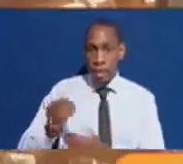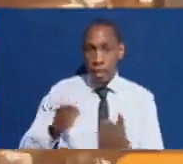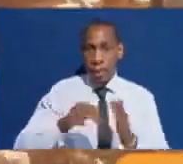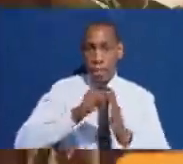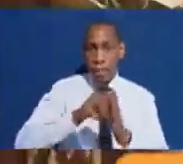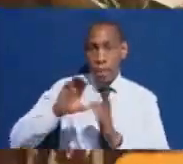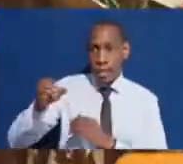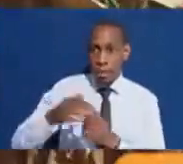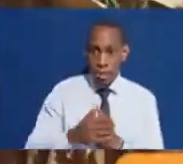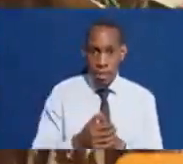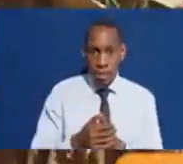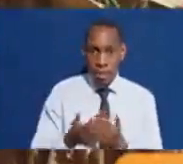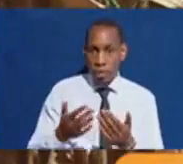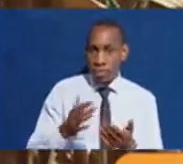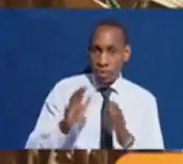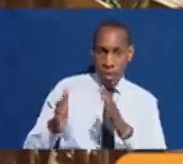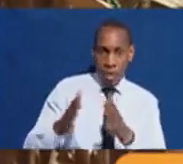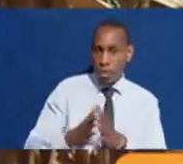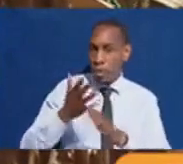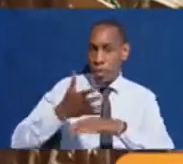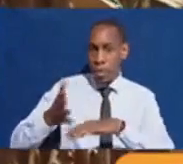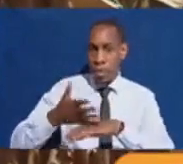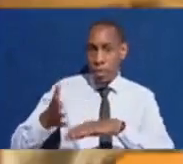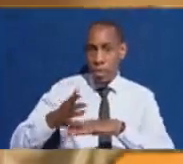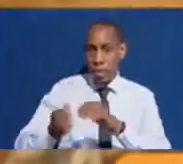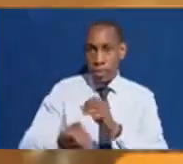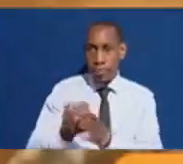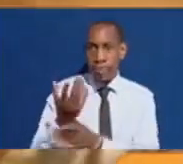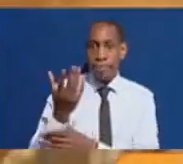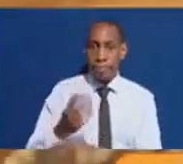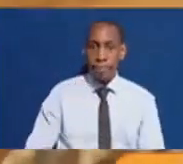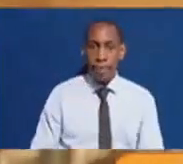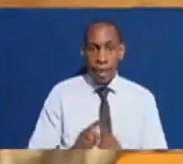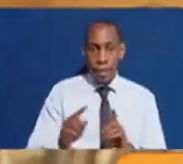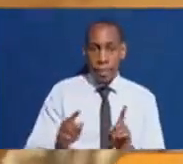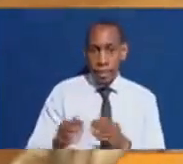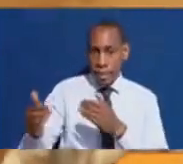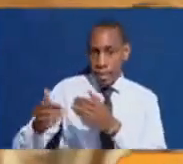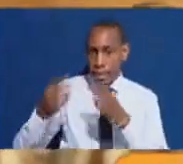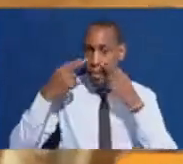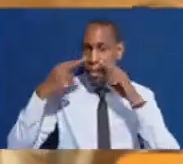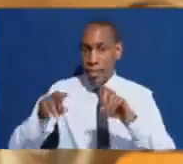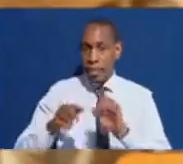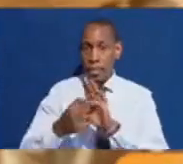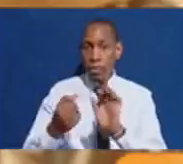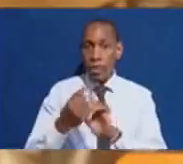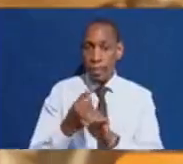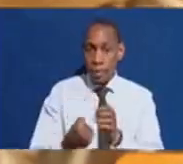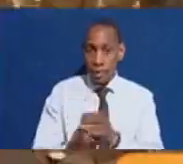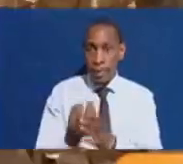Makueni County may seem like a wasted crop. But a closer look reveals a different